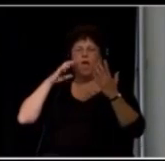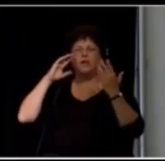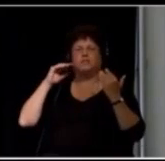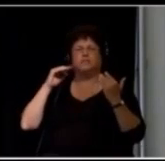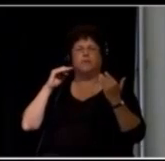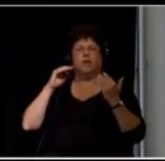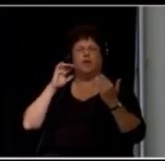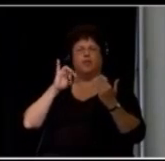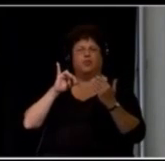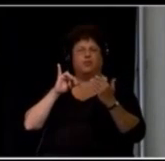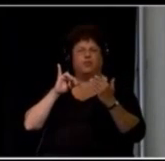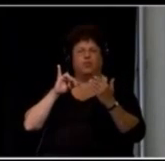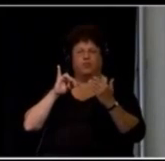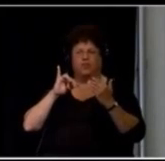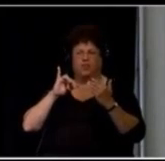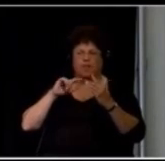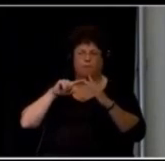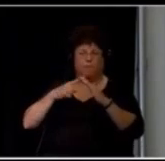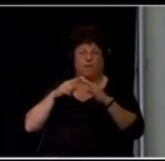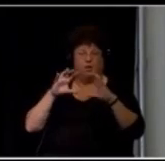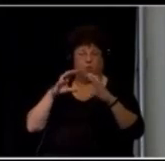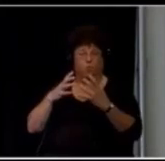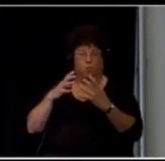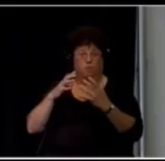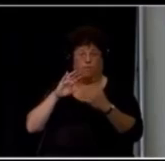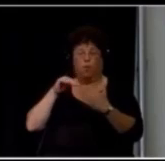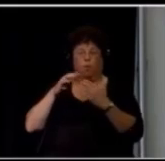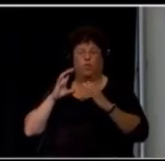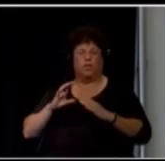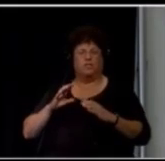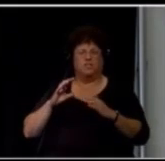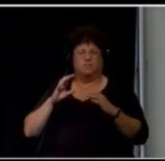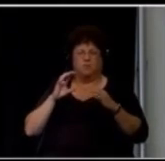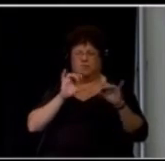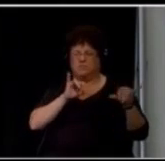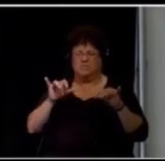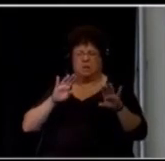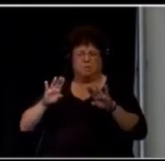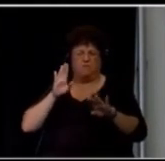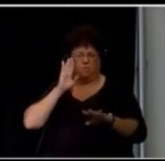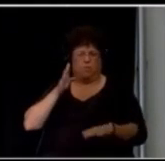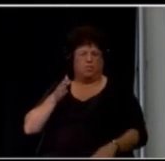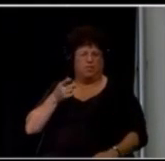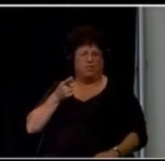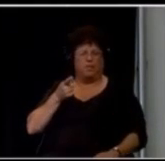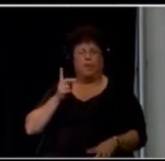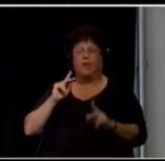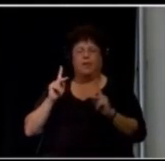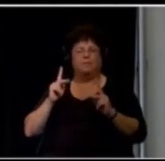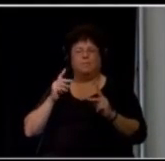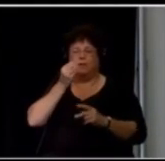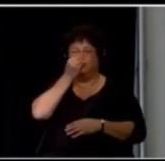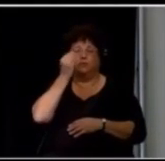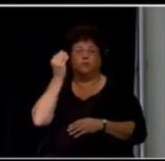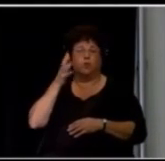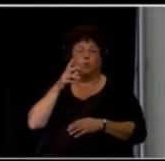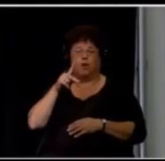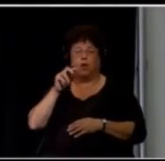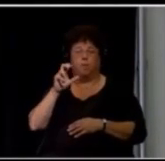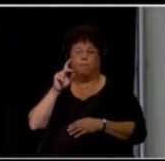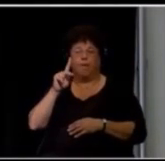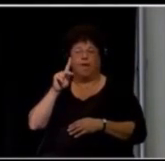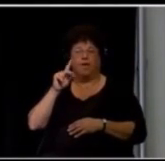that that initial sample group that all customers roughly behave like that initial sample group. It's just people don't care about pack